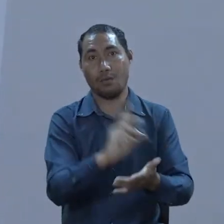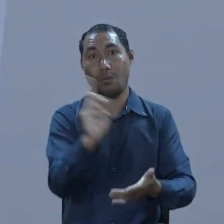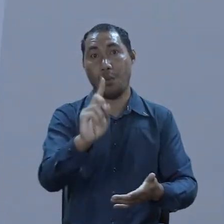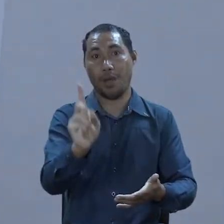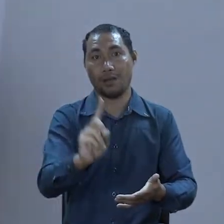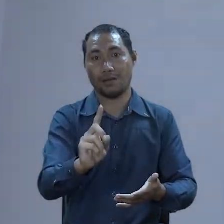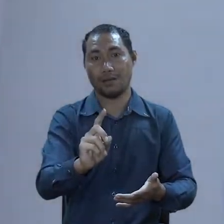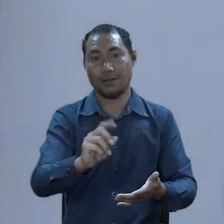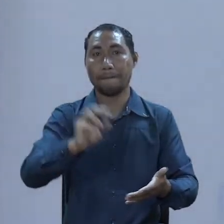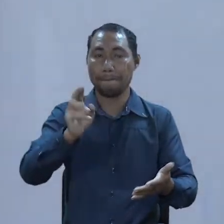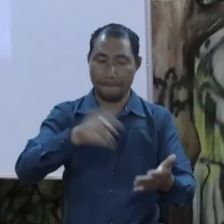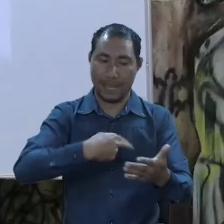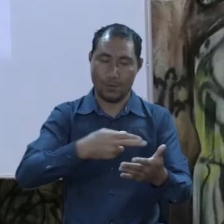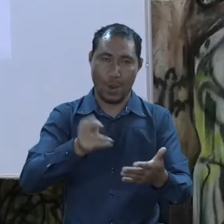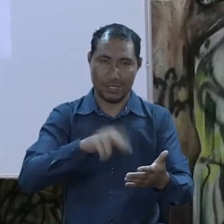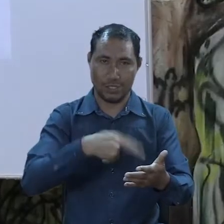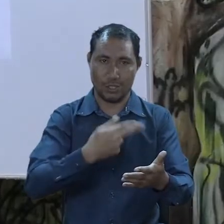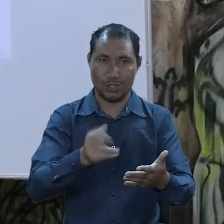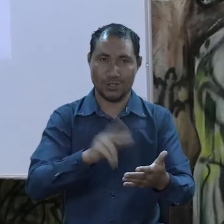paintbrush.